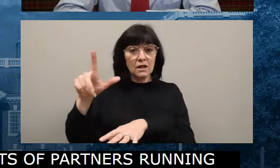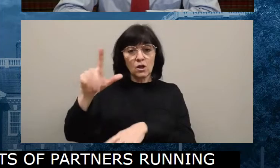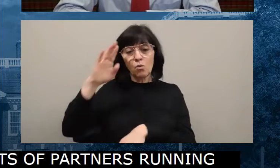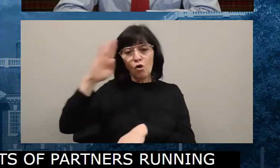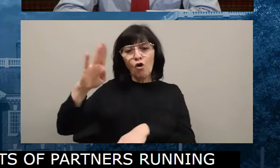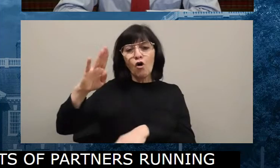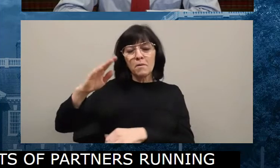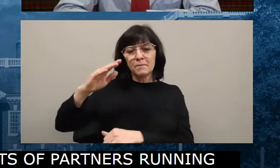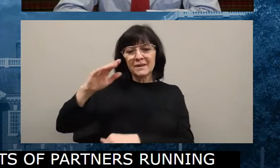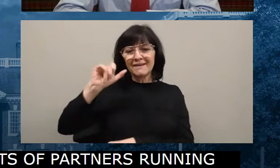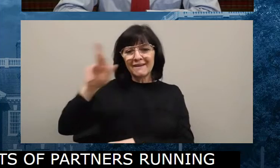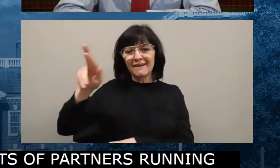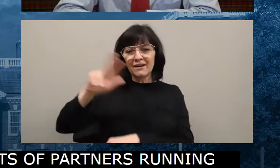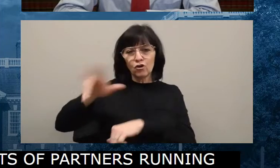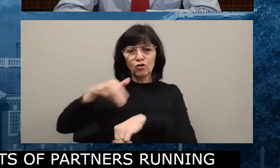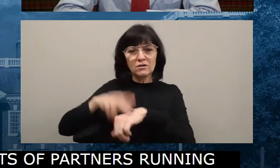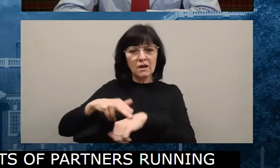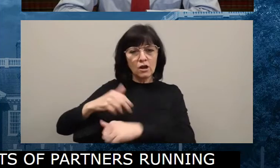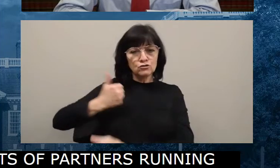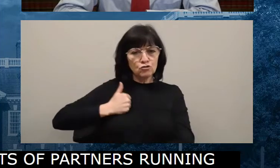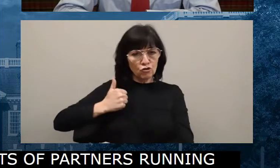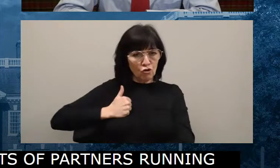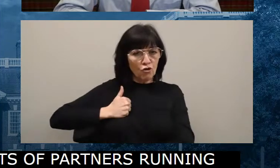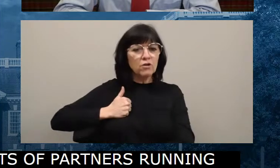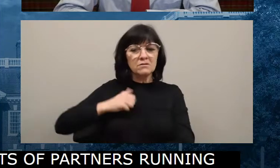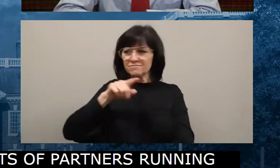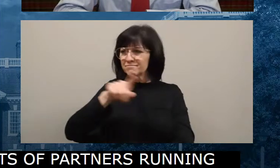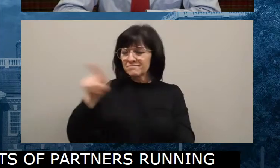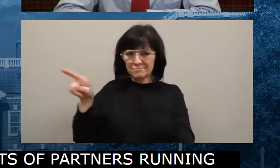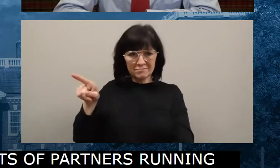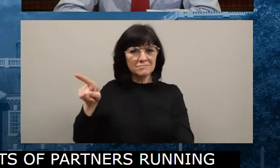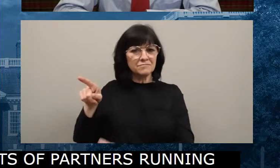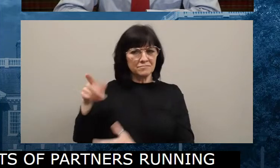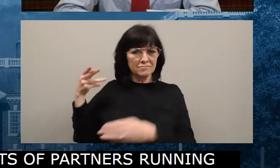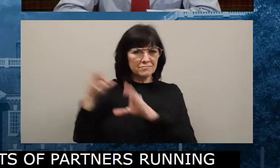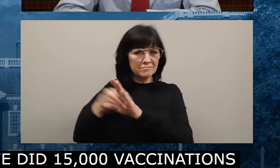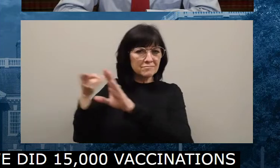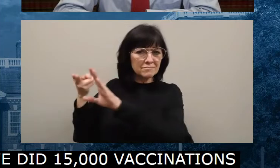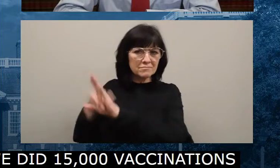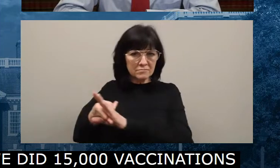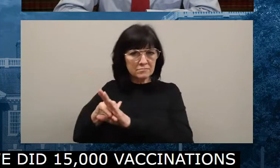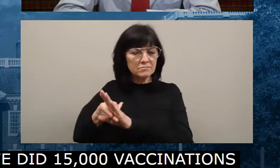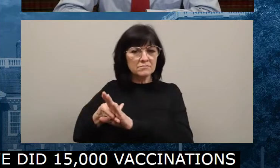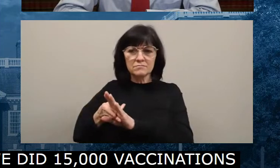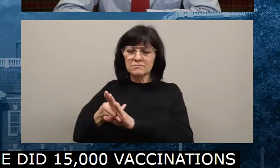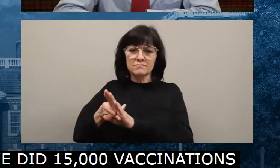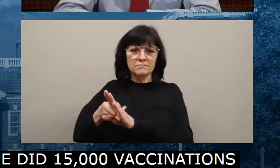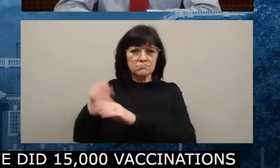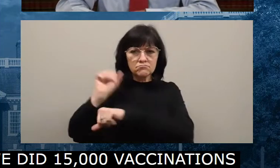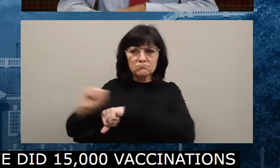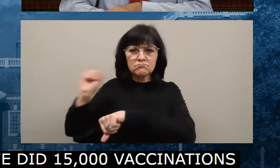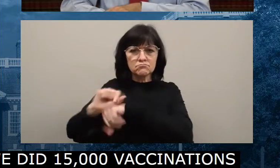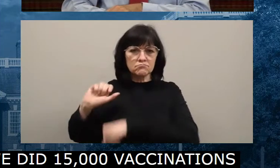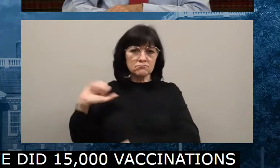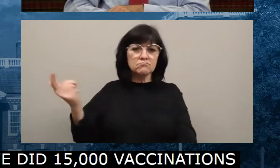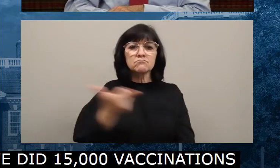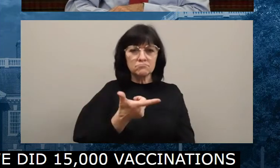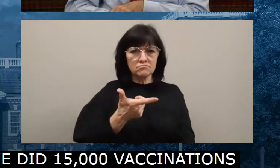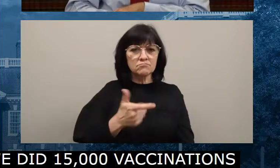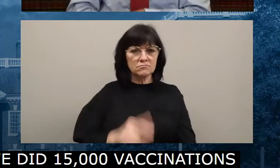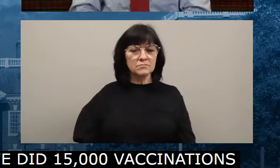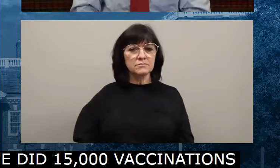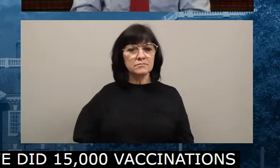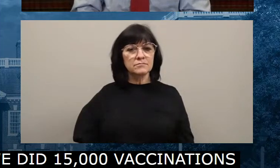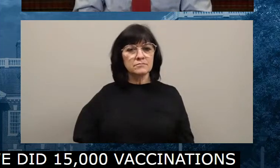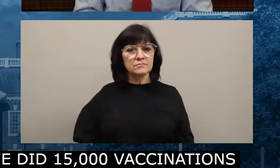Guard, hats off to those men and women doing a tremendous job at the Speedway. Our